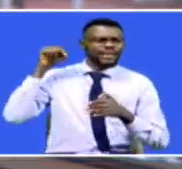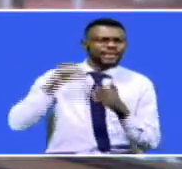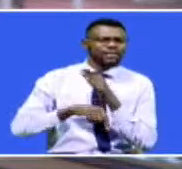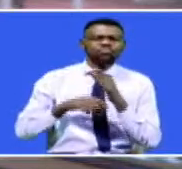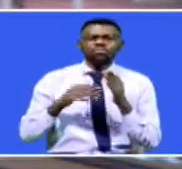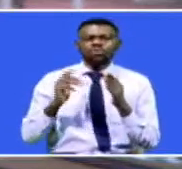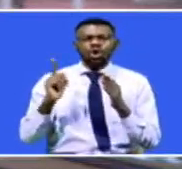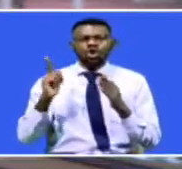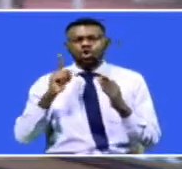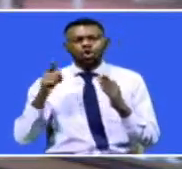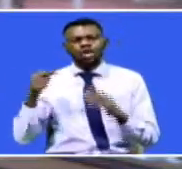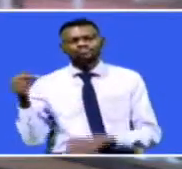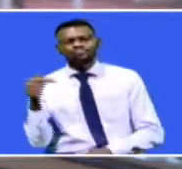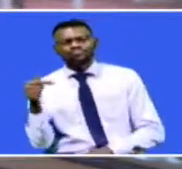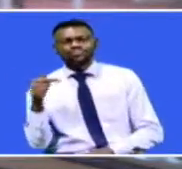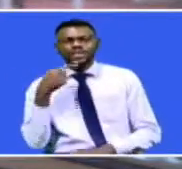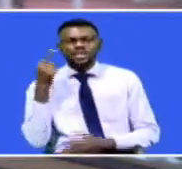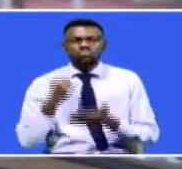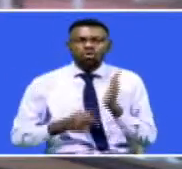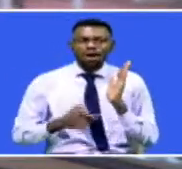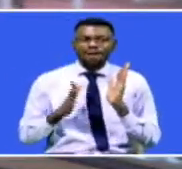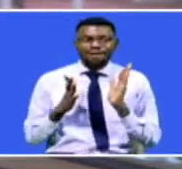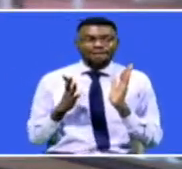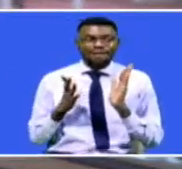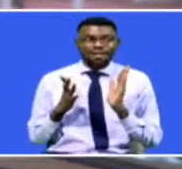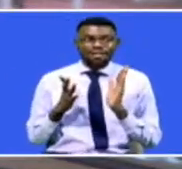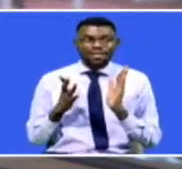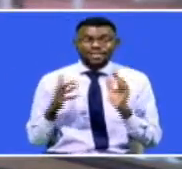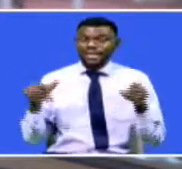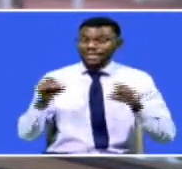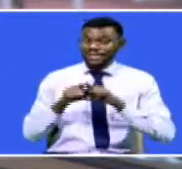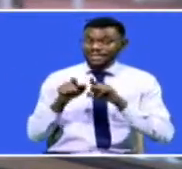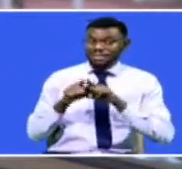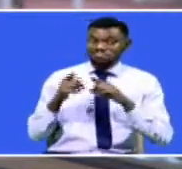law says when it comes to handling unlawful